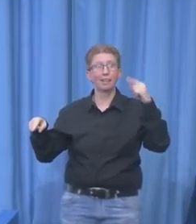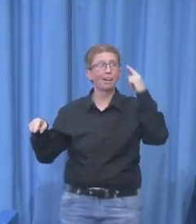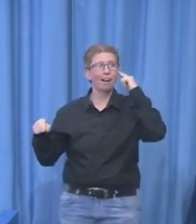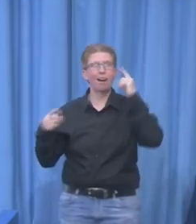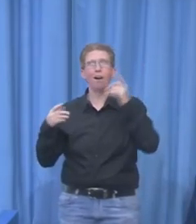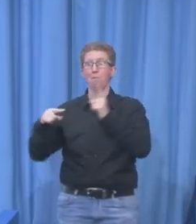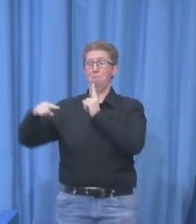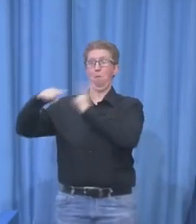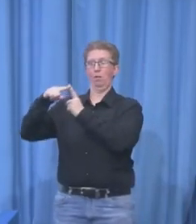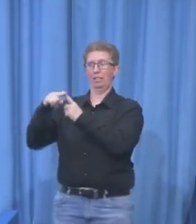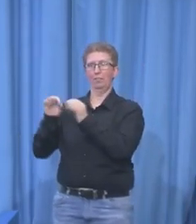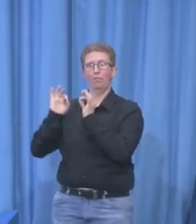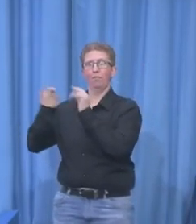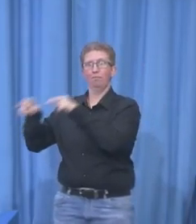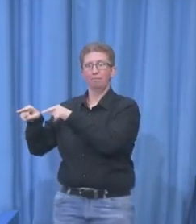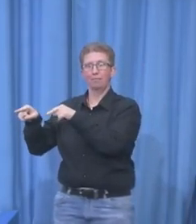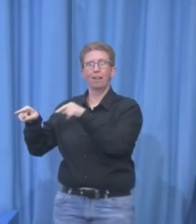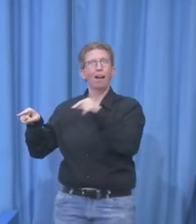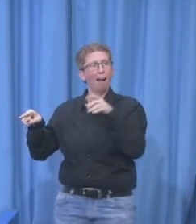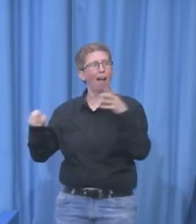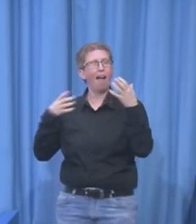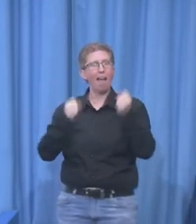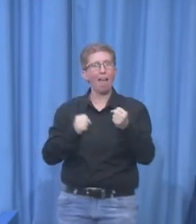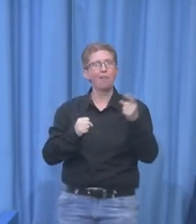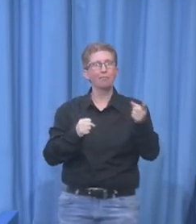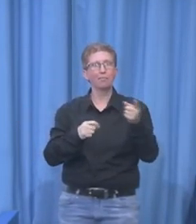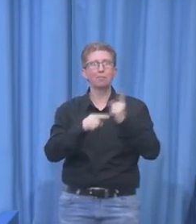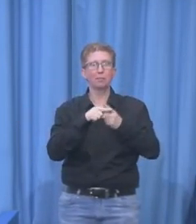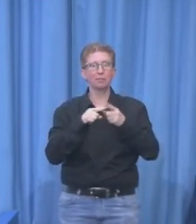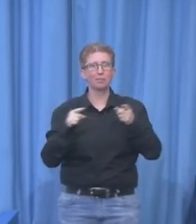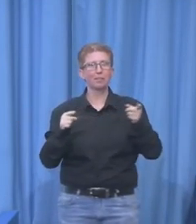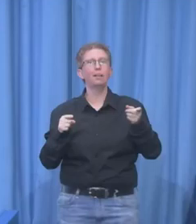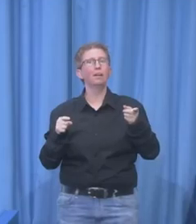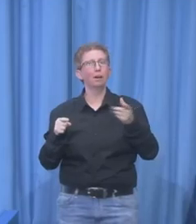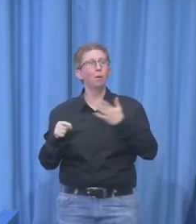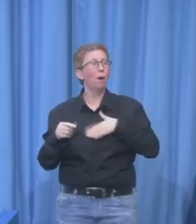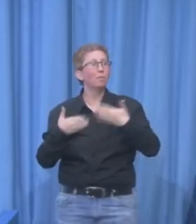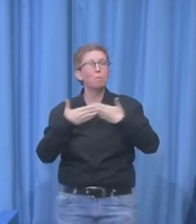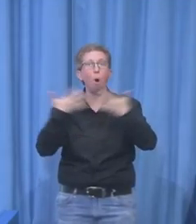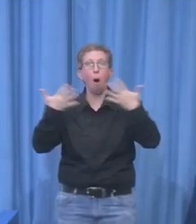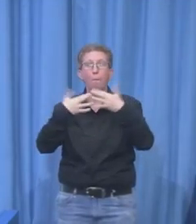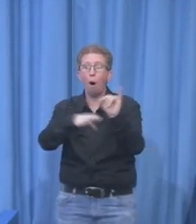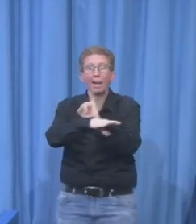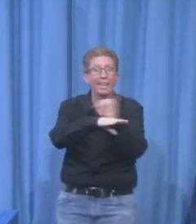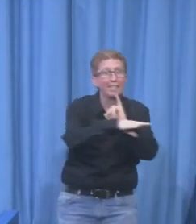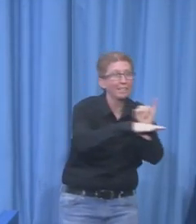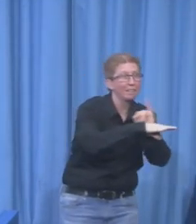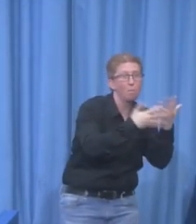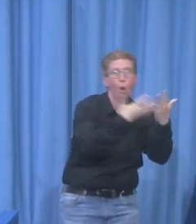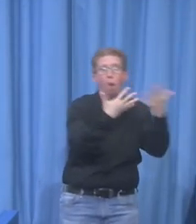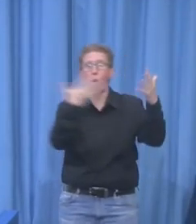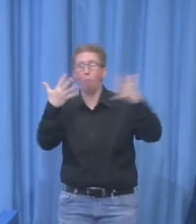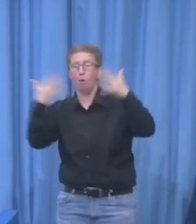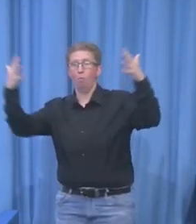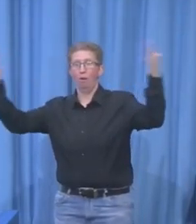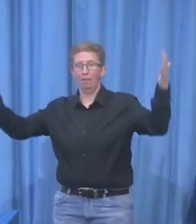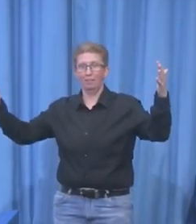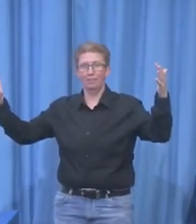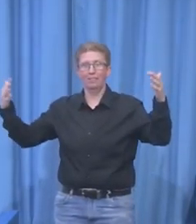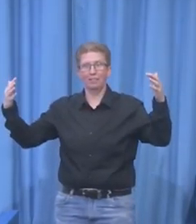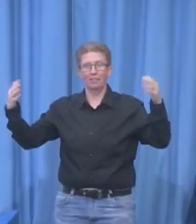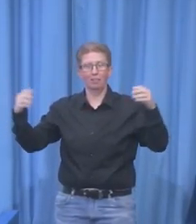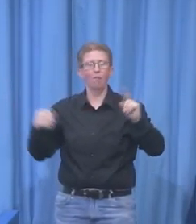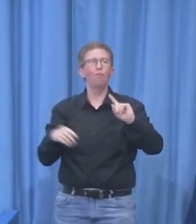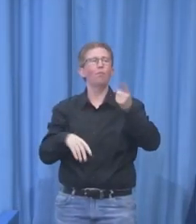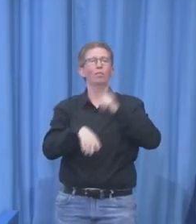more and more interns. So, okay, we have a little bit time for questions from the audience.